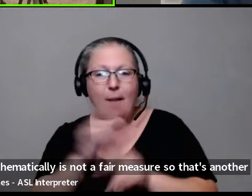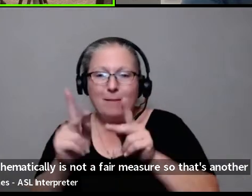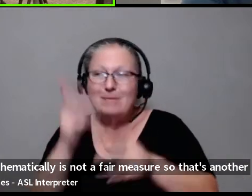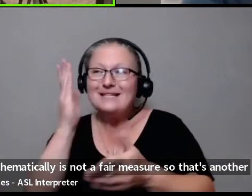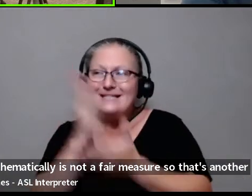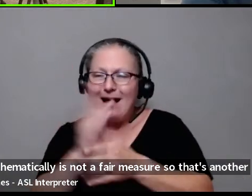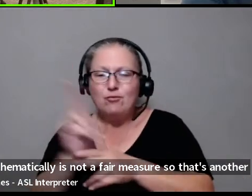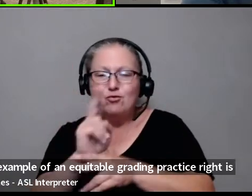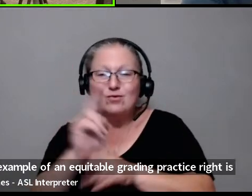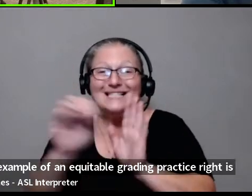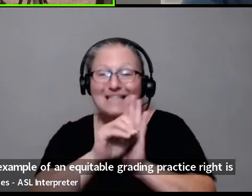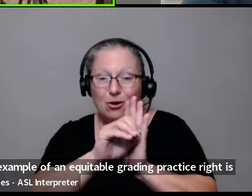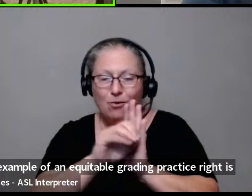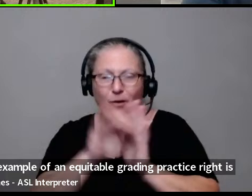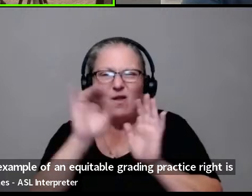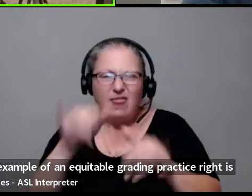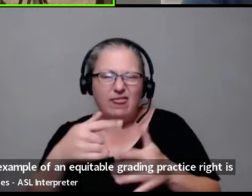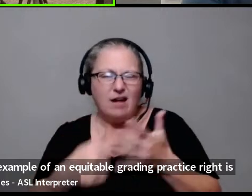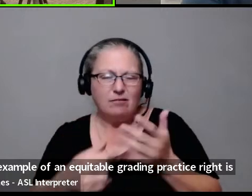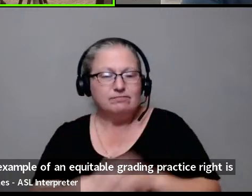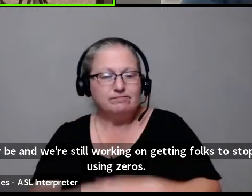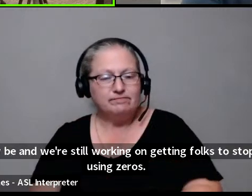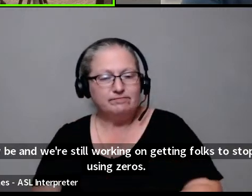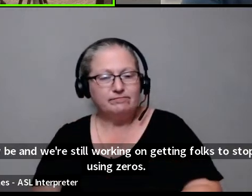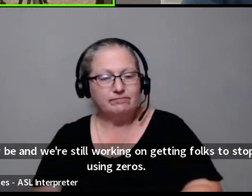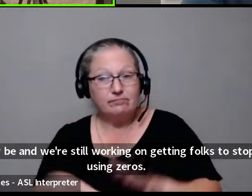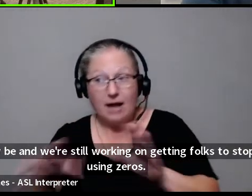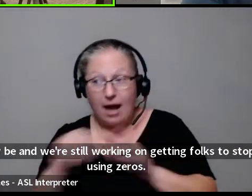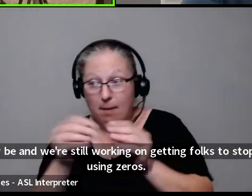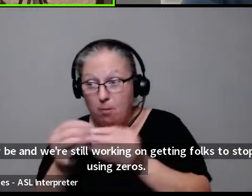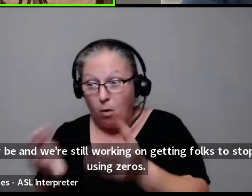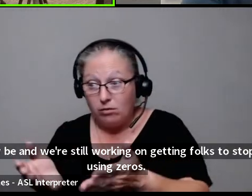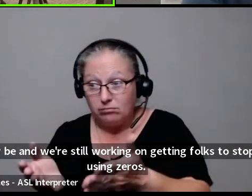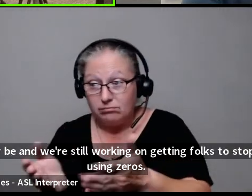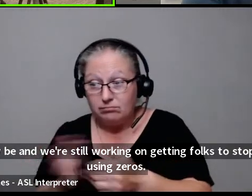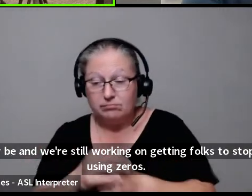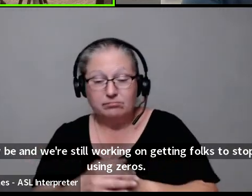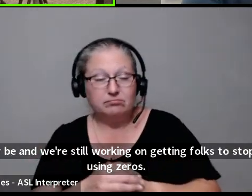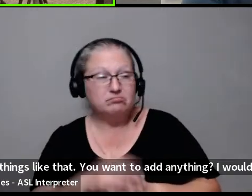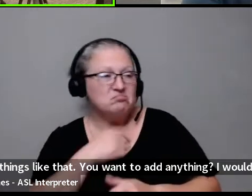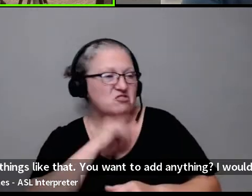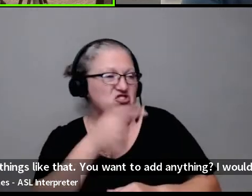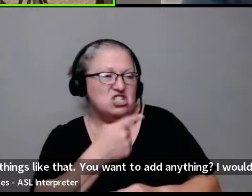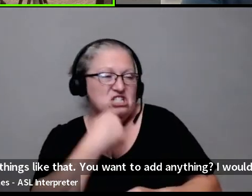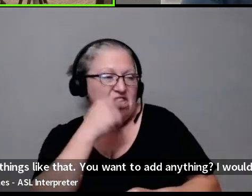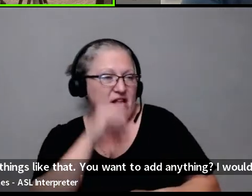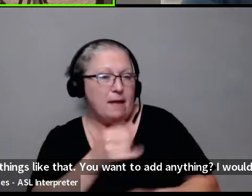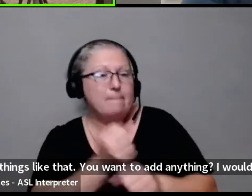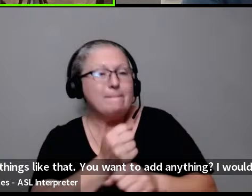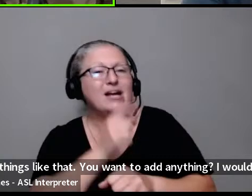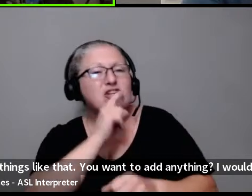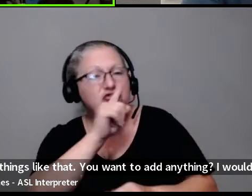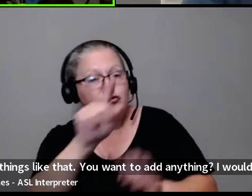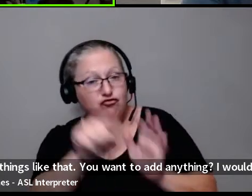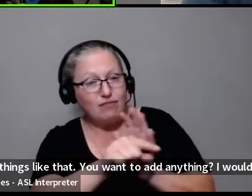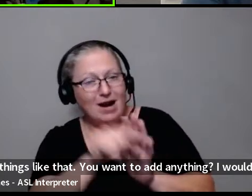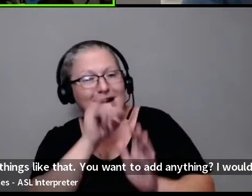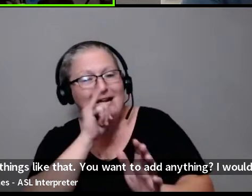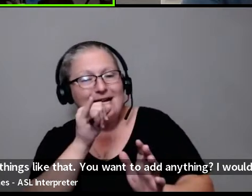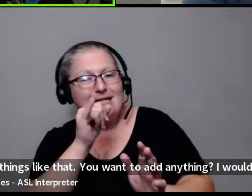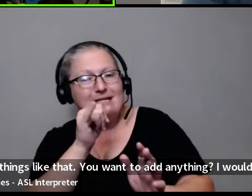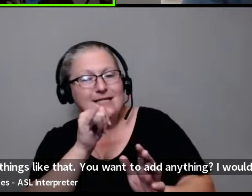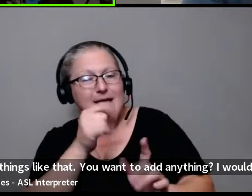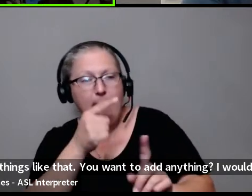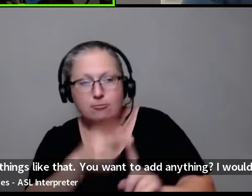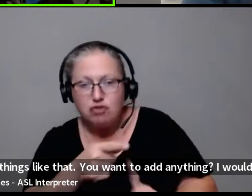using zeros and things like that. You want to add anything? I would just say that it's ensuring that grading is objective